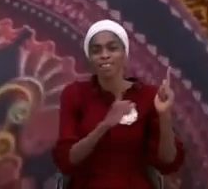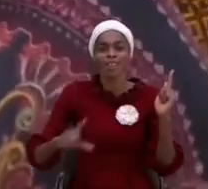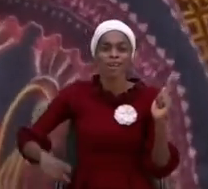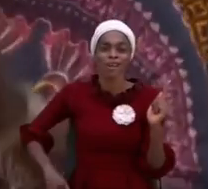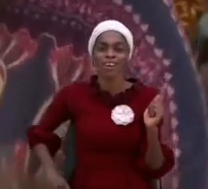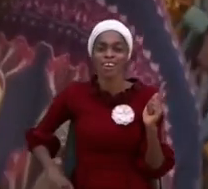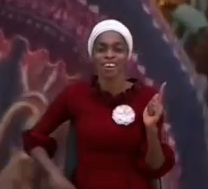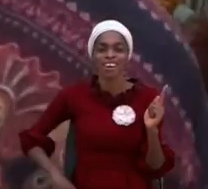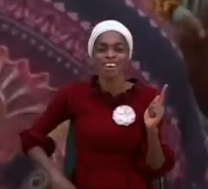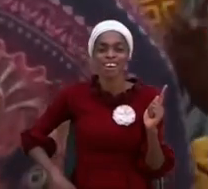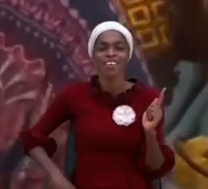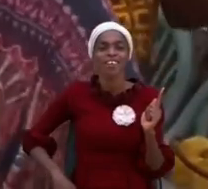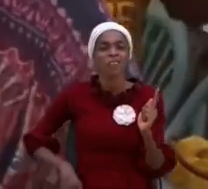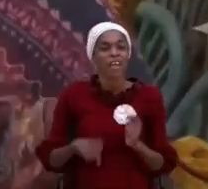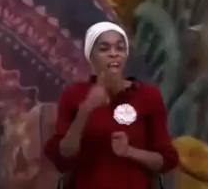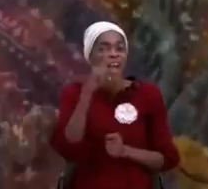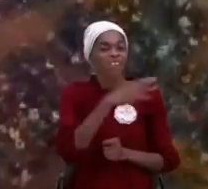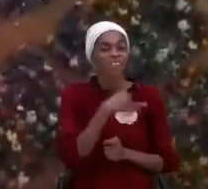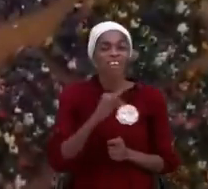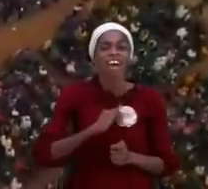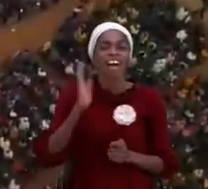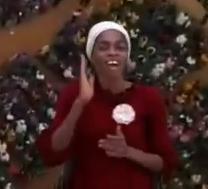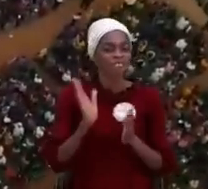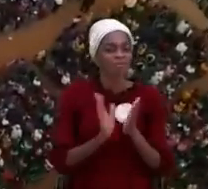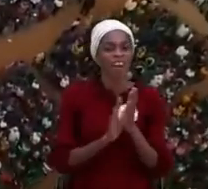You and I, you and I, you and I will praise the Lord. You